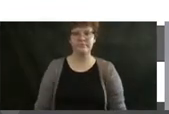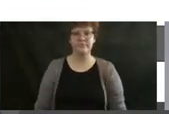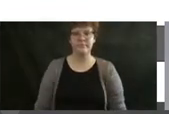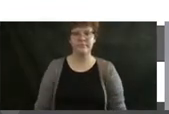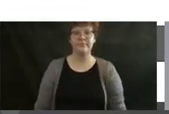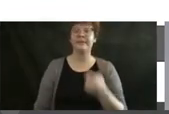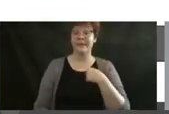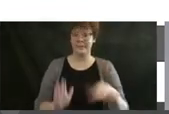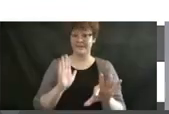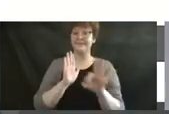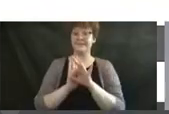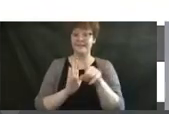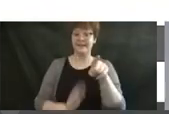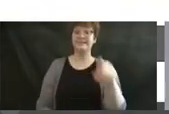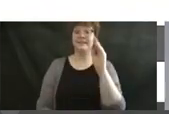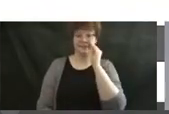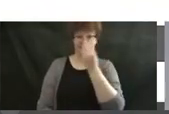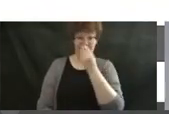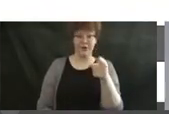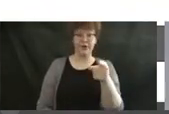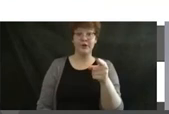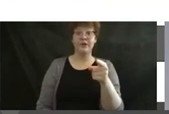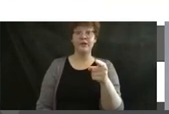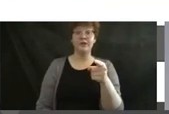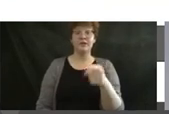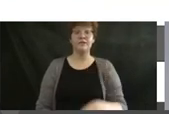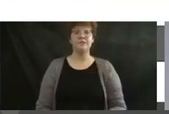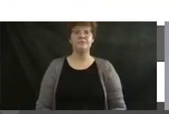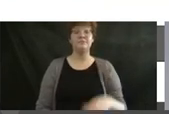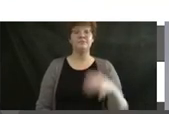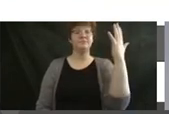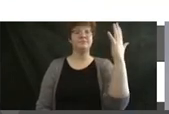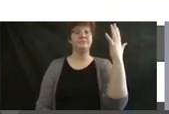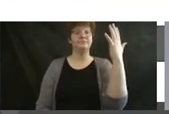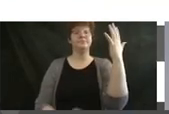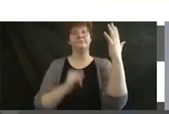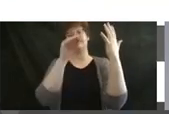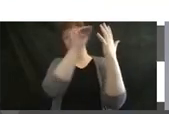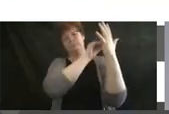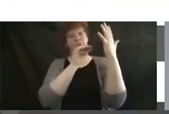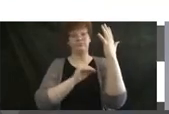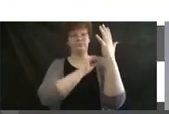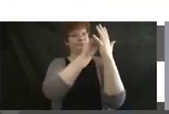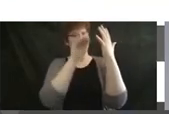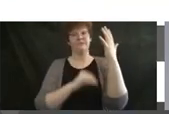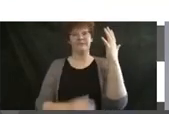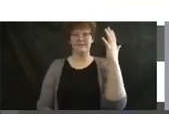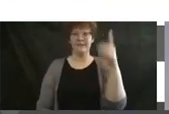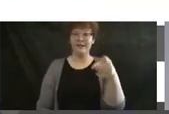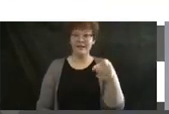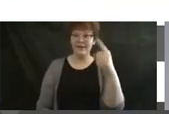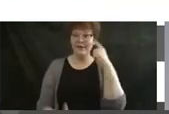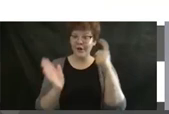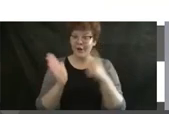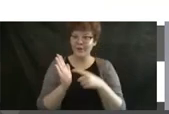select this. And if I just click and drag like so, notice how it's